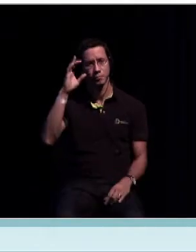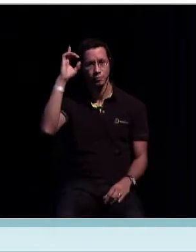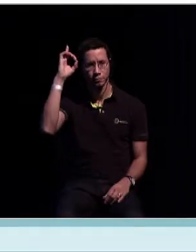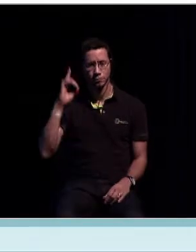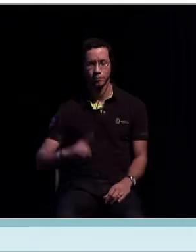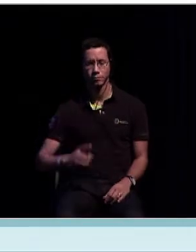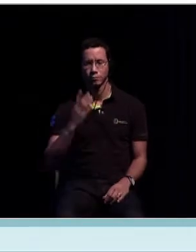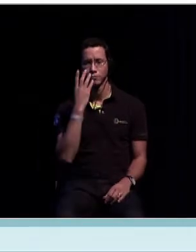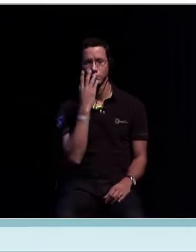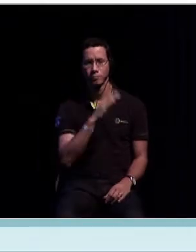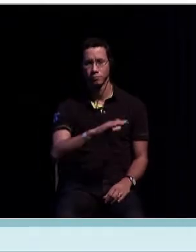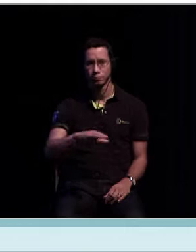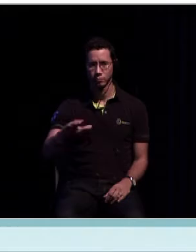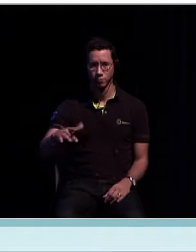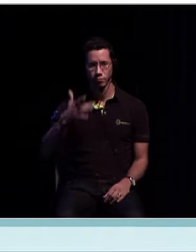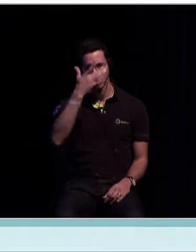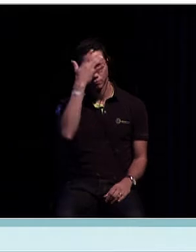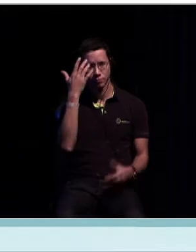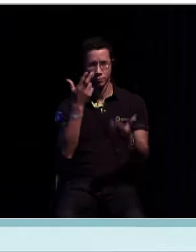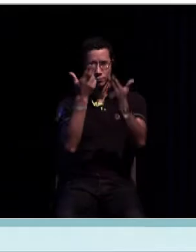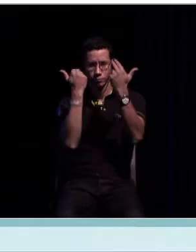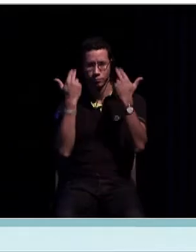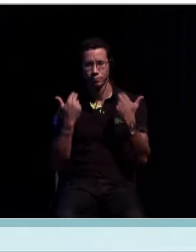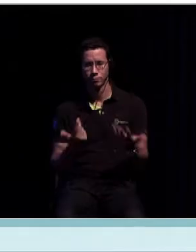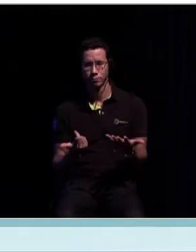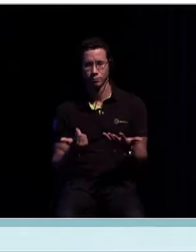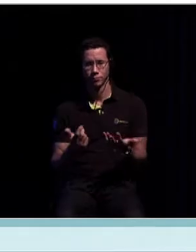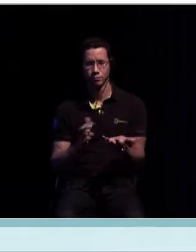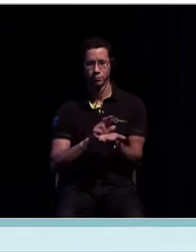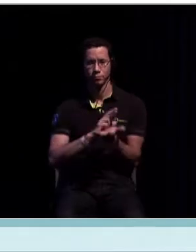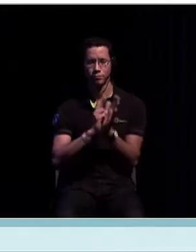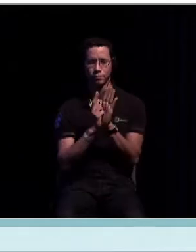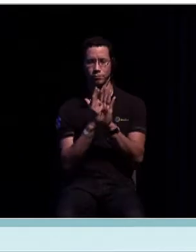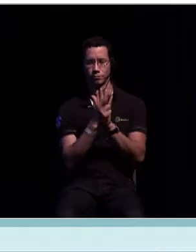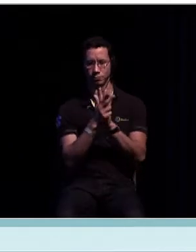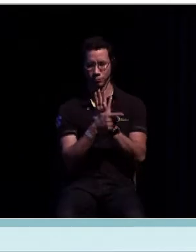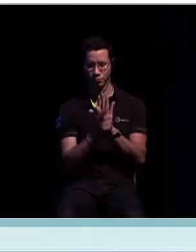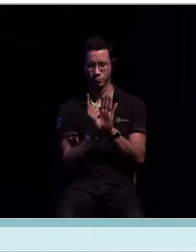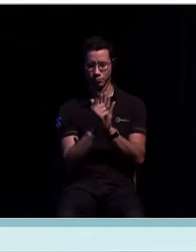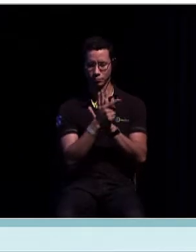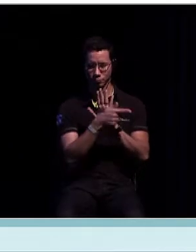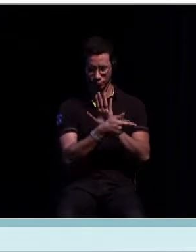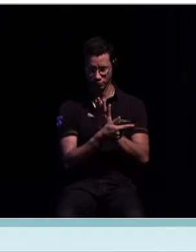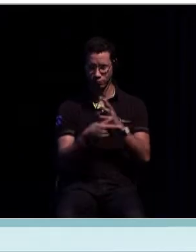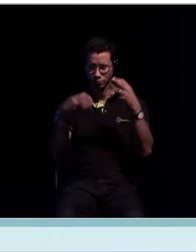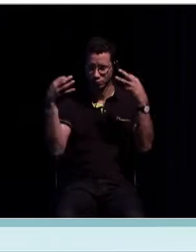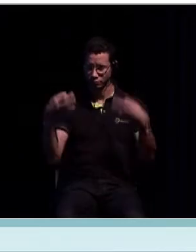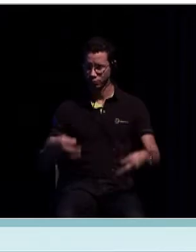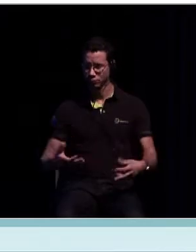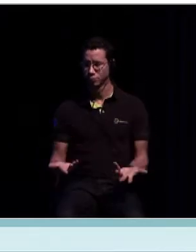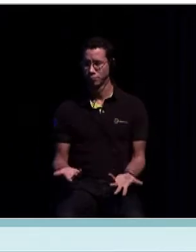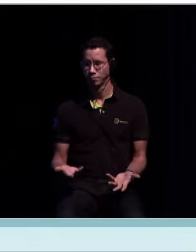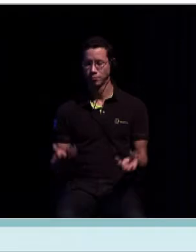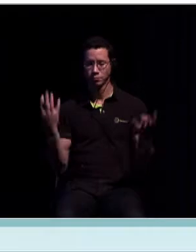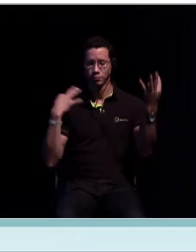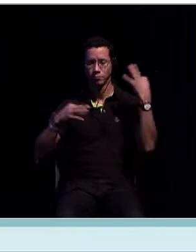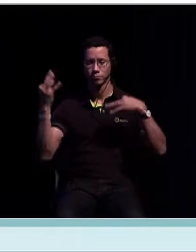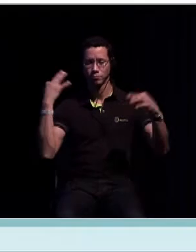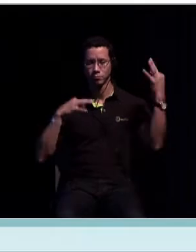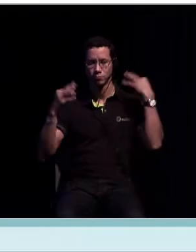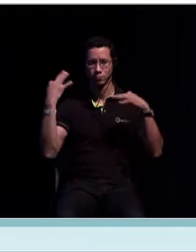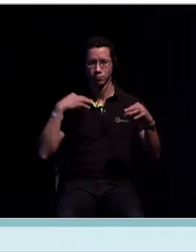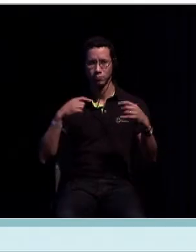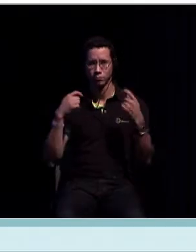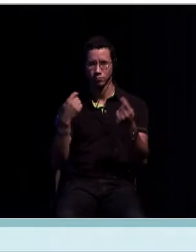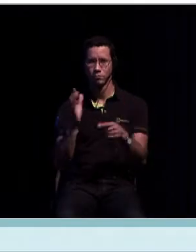gender justice and tourism, and so on. And it's these things that will make tourism a possible force